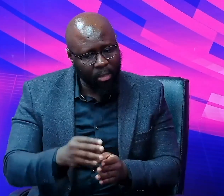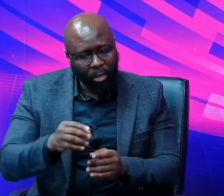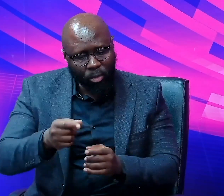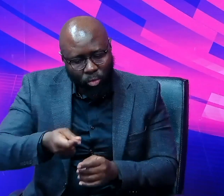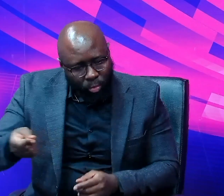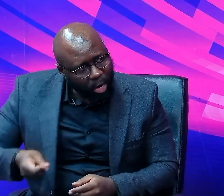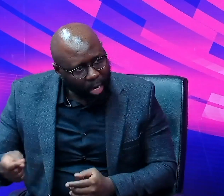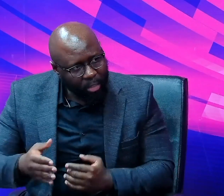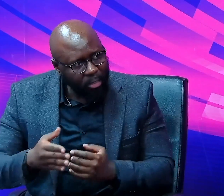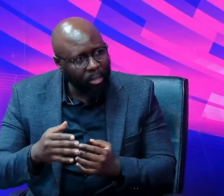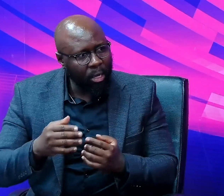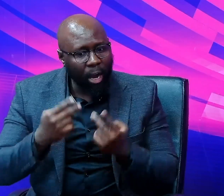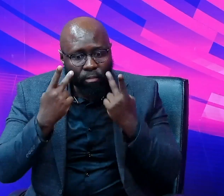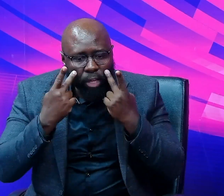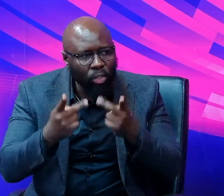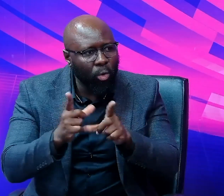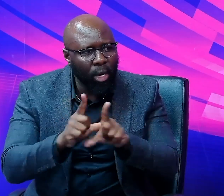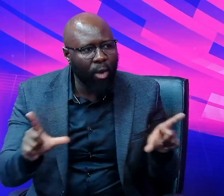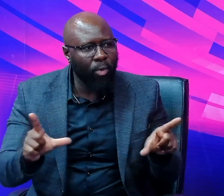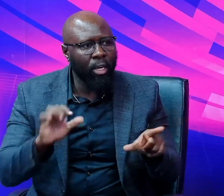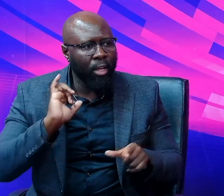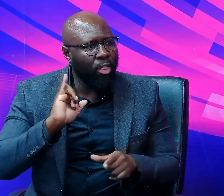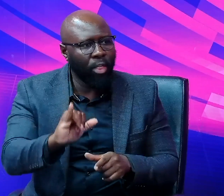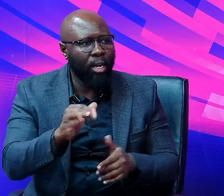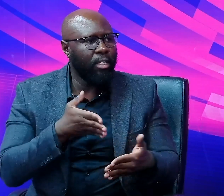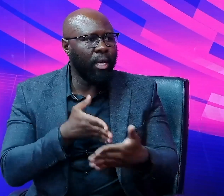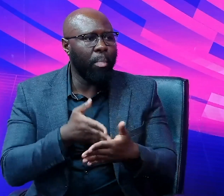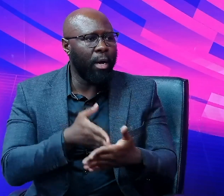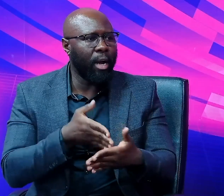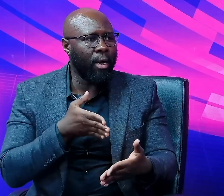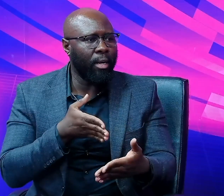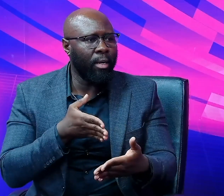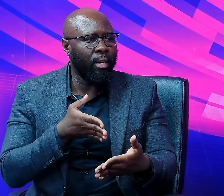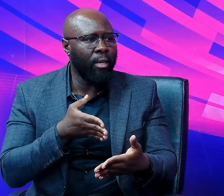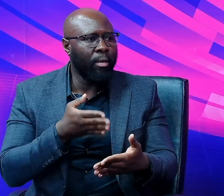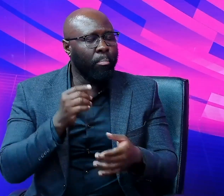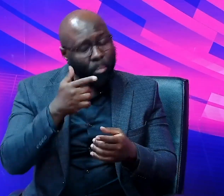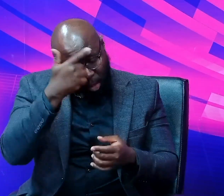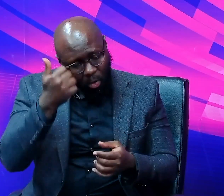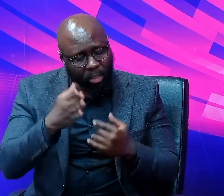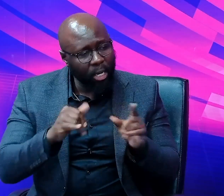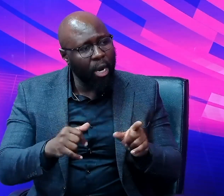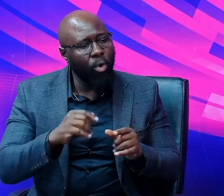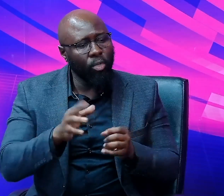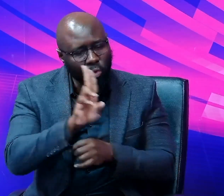expects deaf children to read and write a visual language, this is already a barrier.